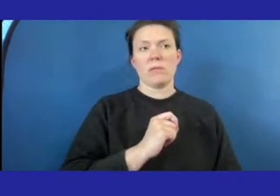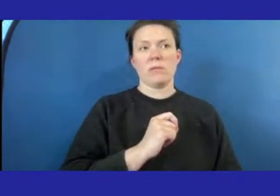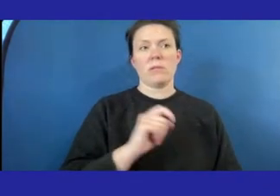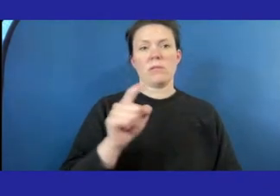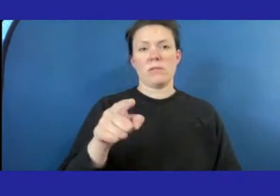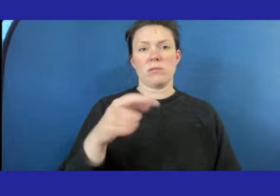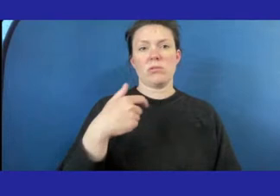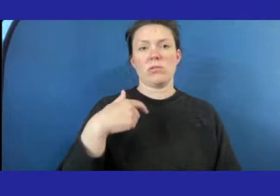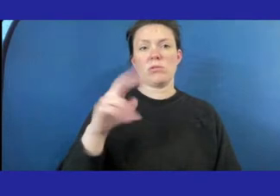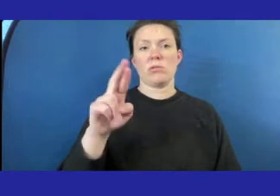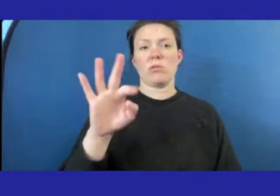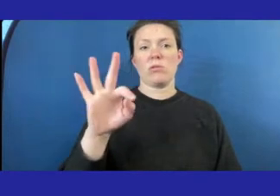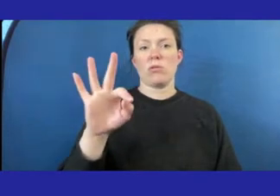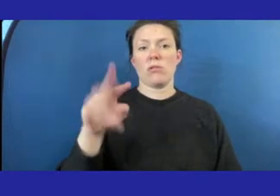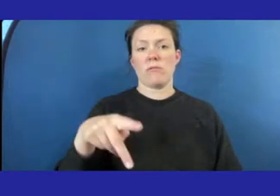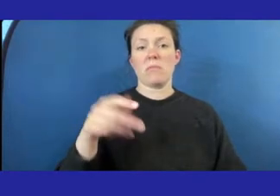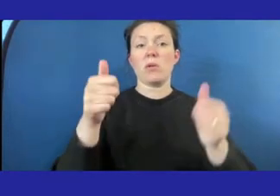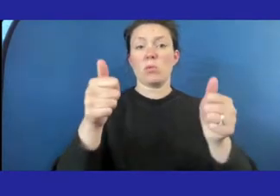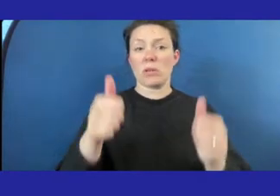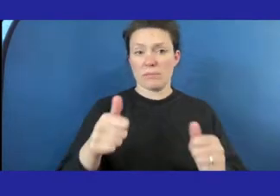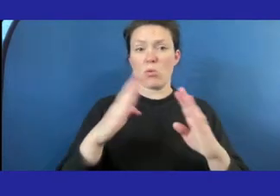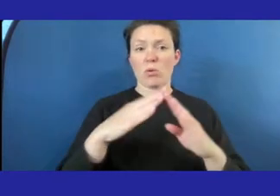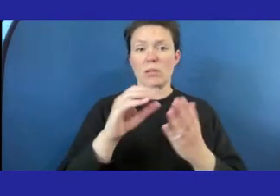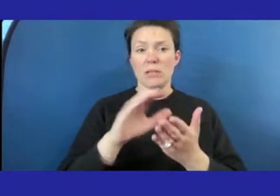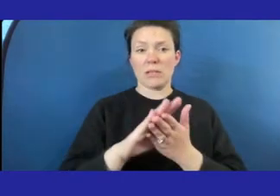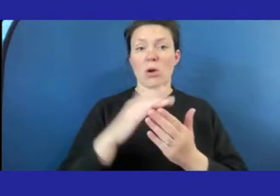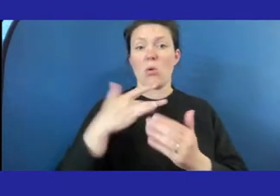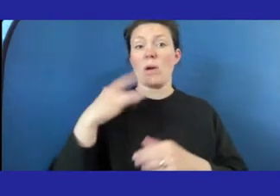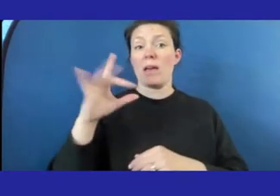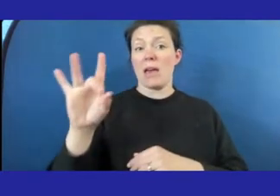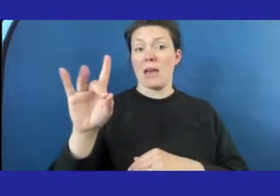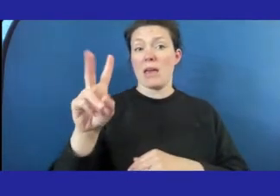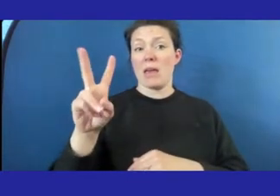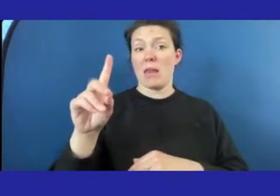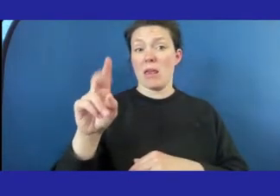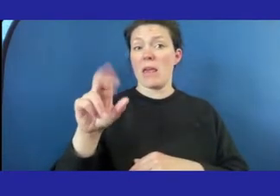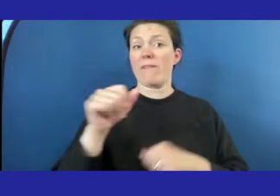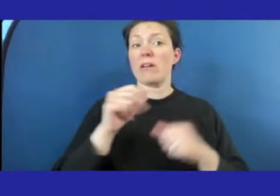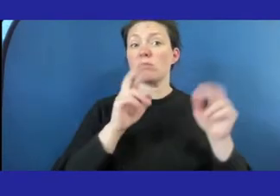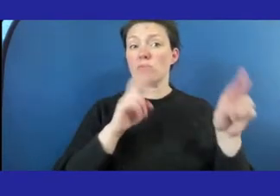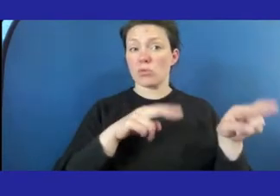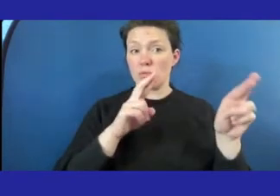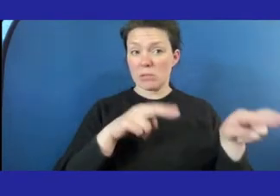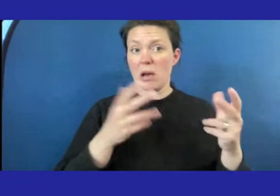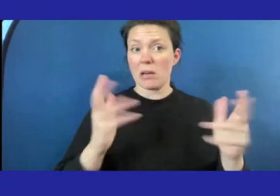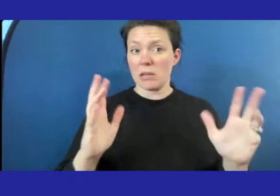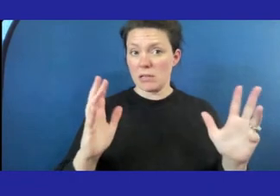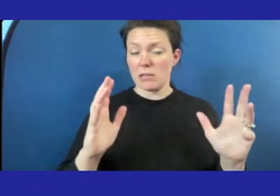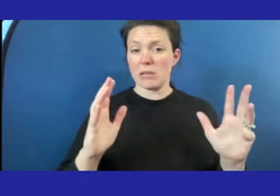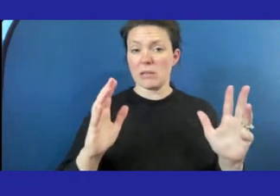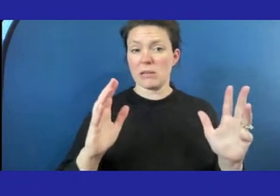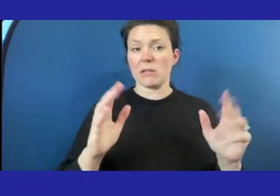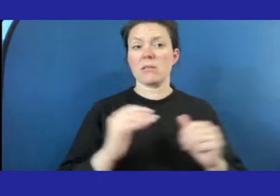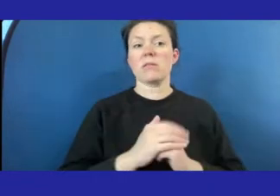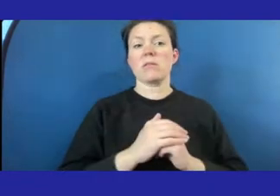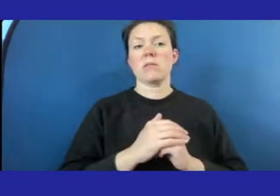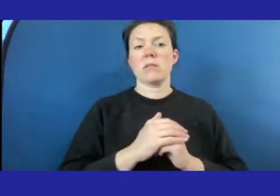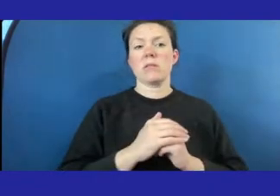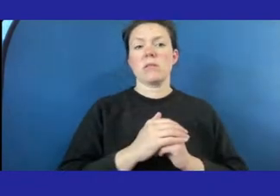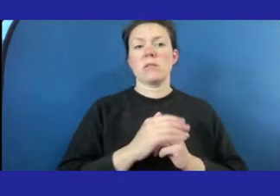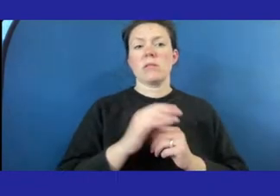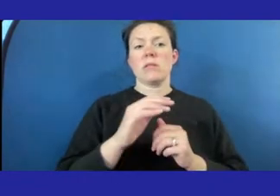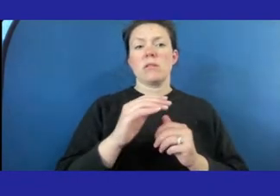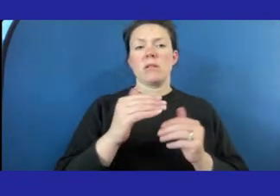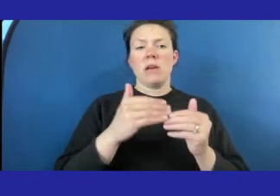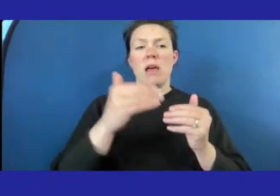RFP, was posted to the record. 8 vendors responded. On the following week,